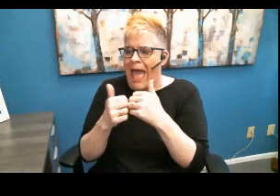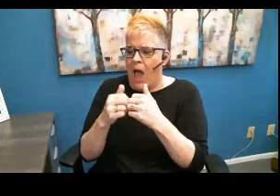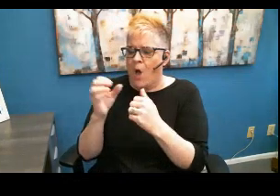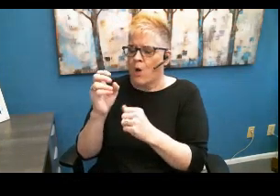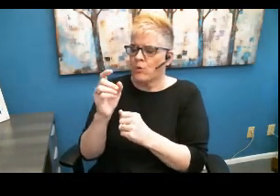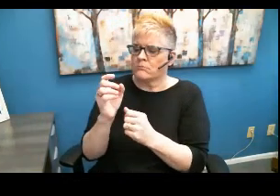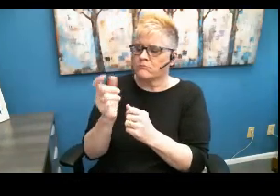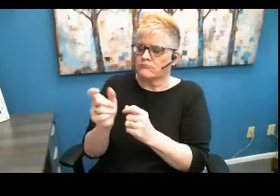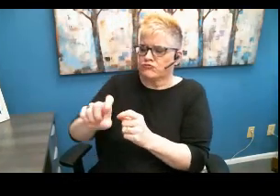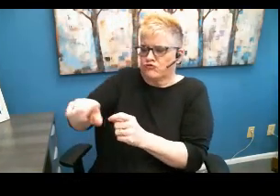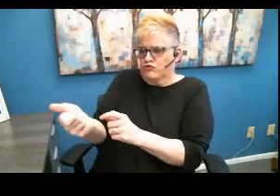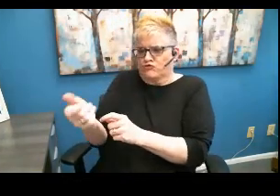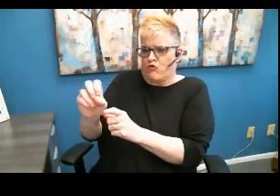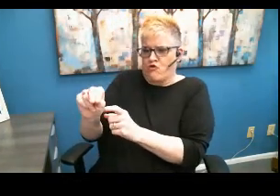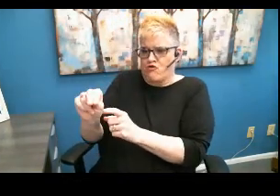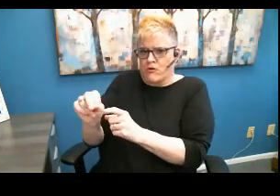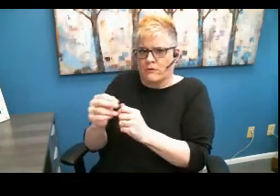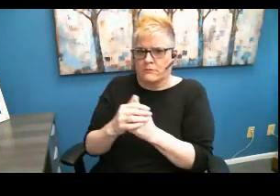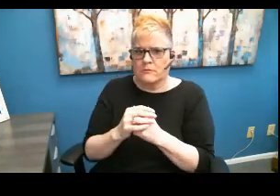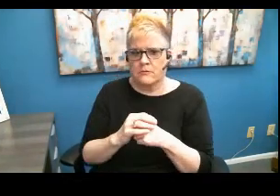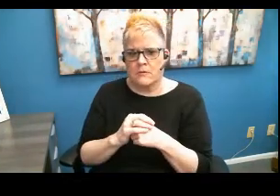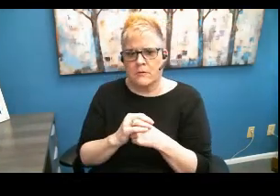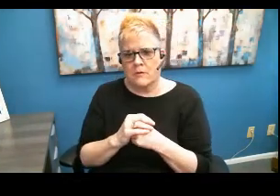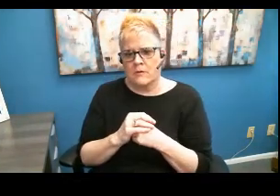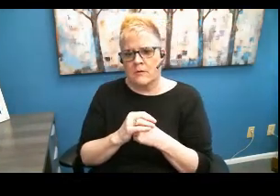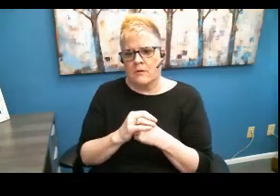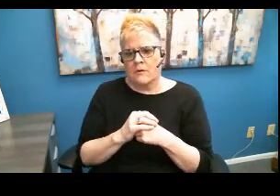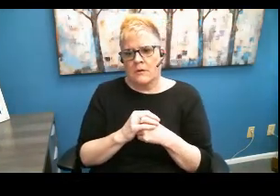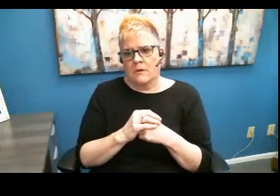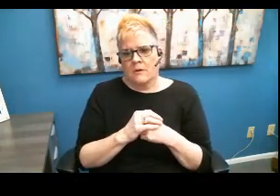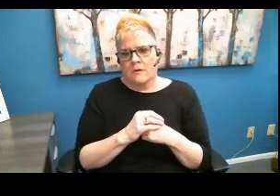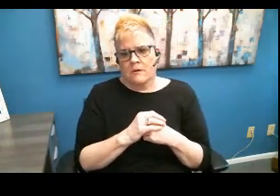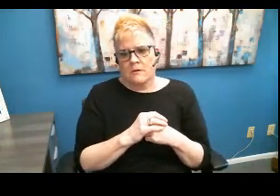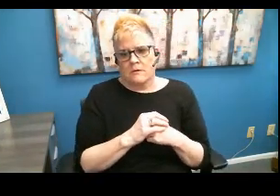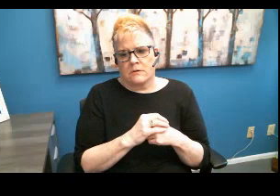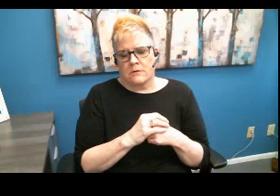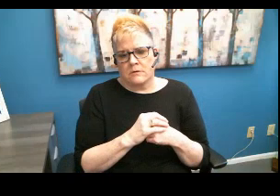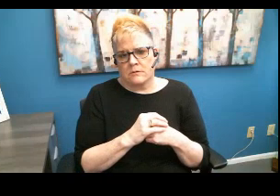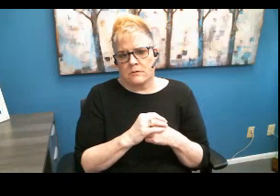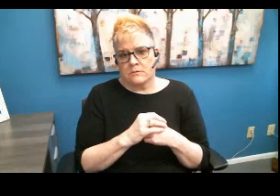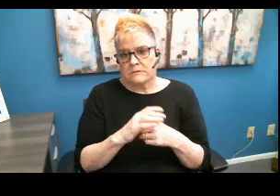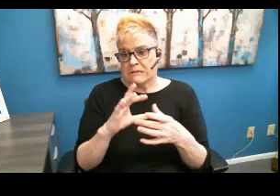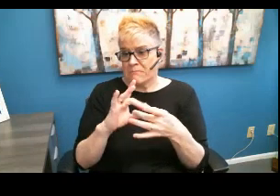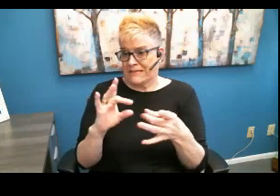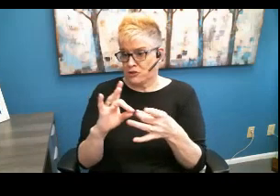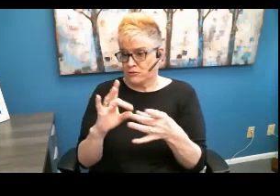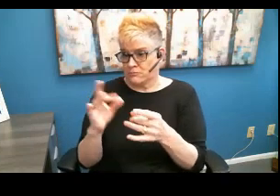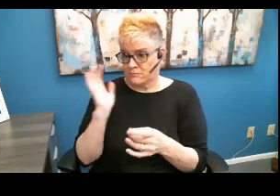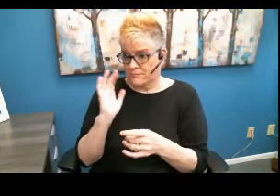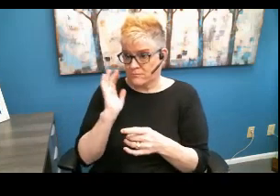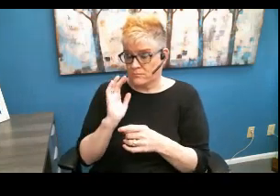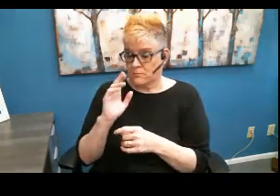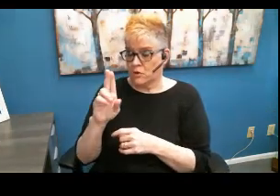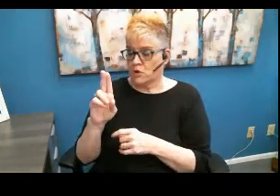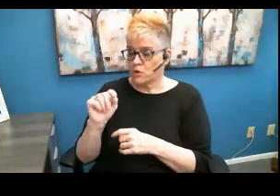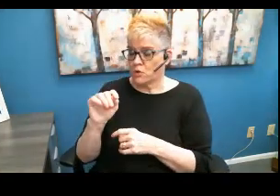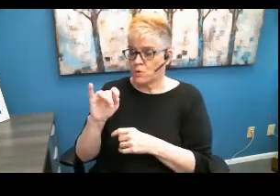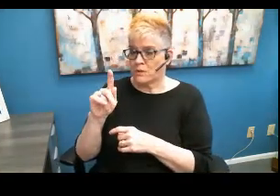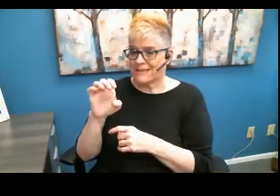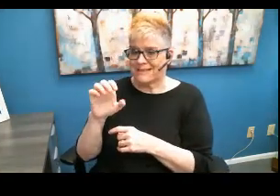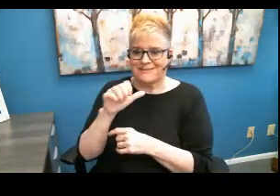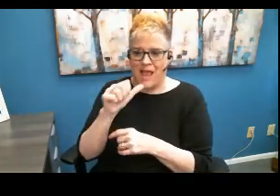Yeah. So it's a good segue, Steve. So I mentioned earlier that the utility does not own the